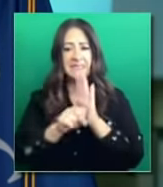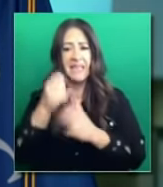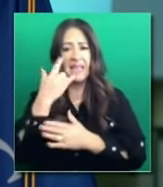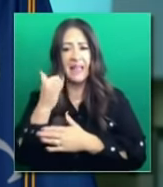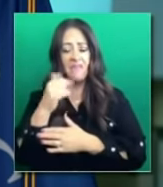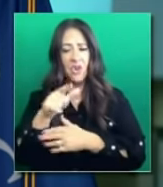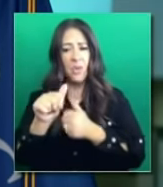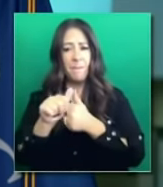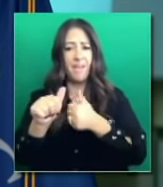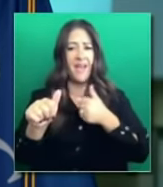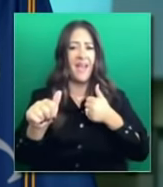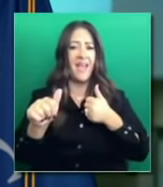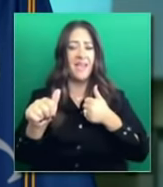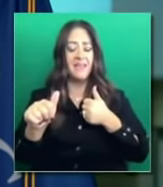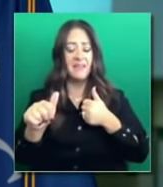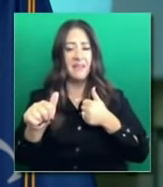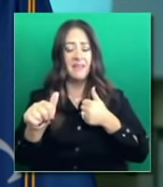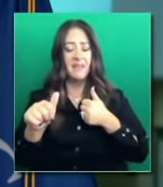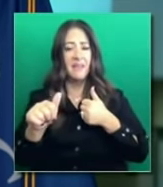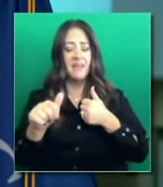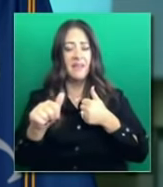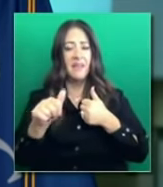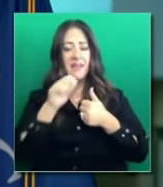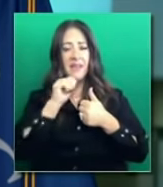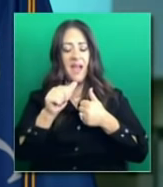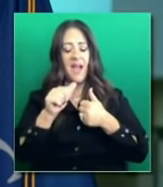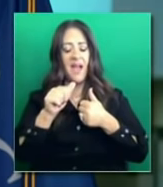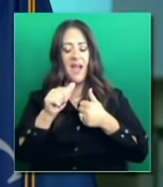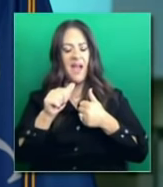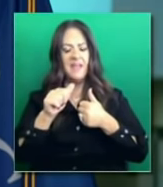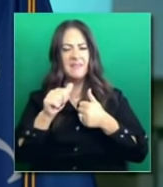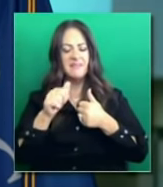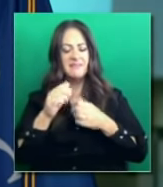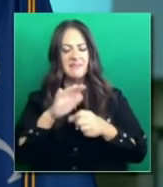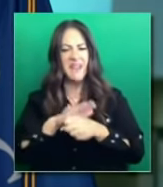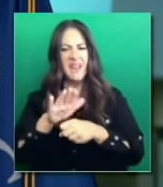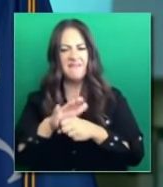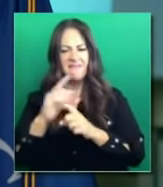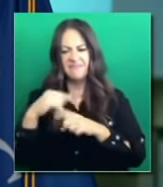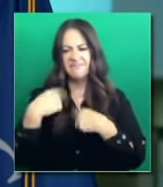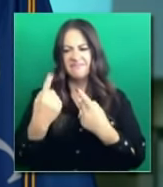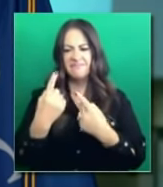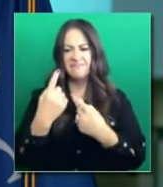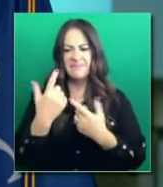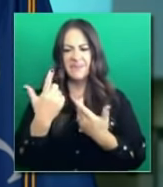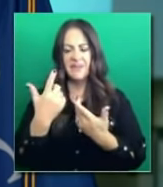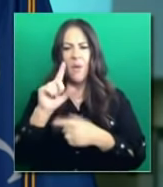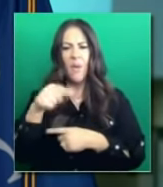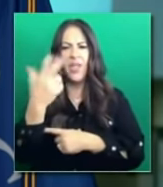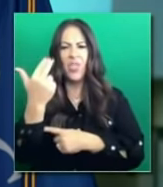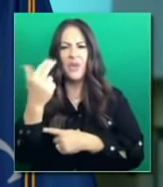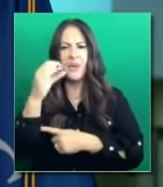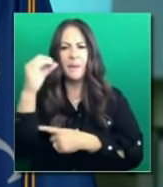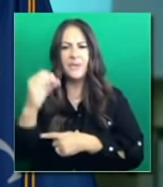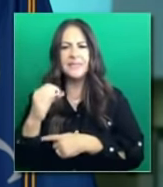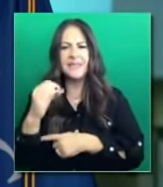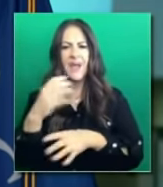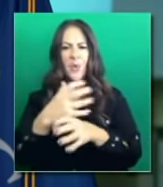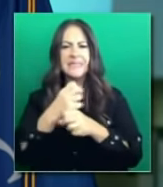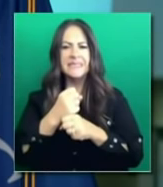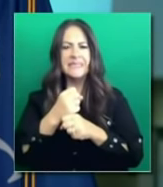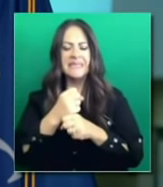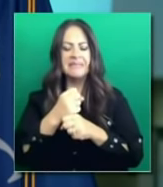of the pace of vaccinations? I mean, we're a couple of weeks in now. I think we're around 13% of the phase 1A population.